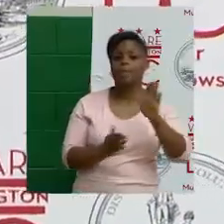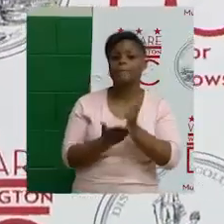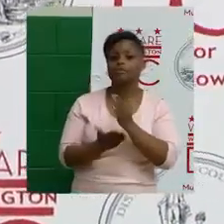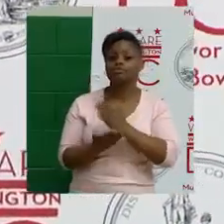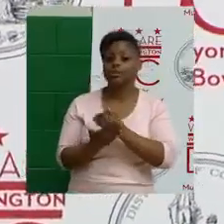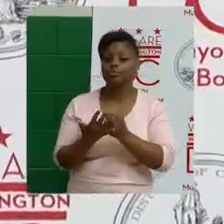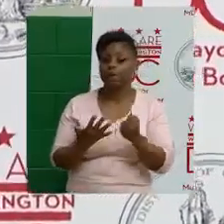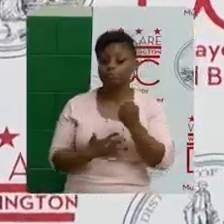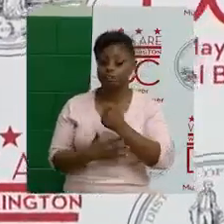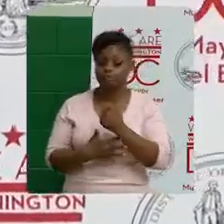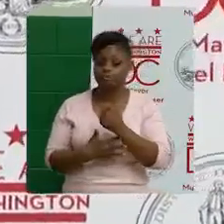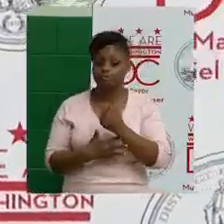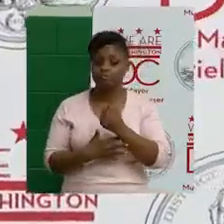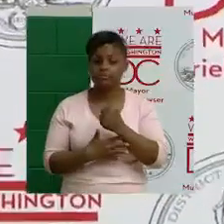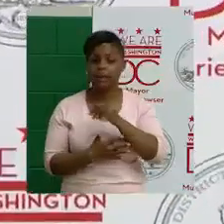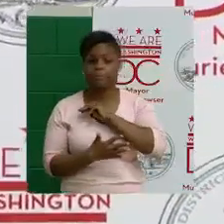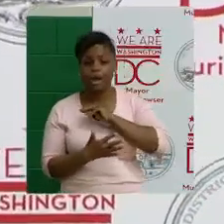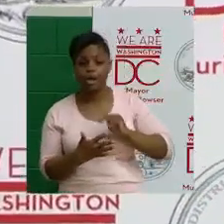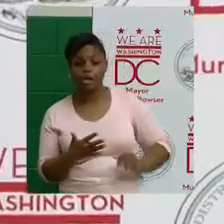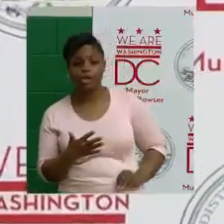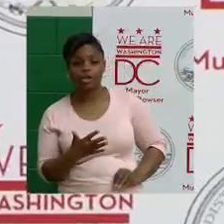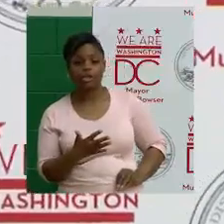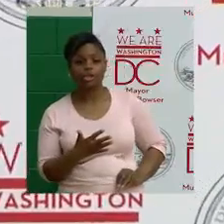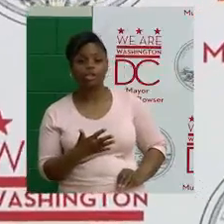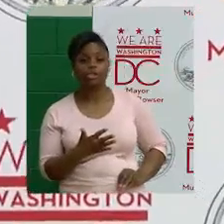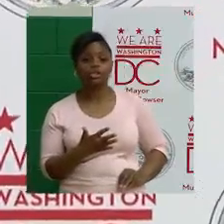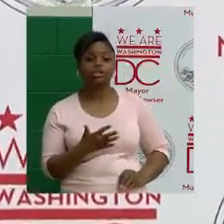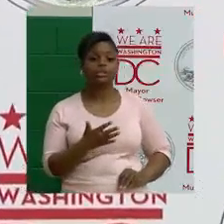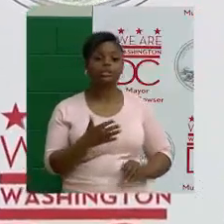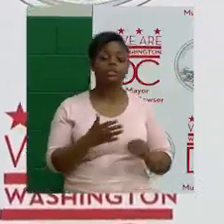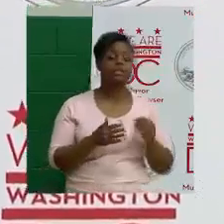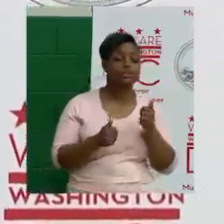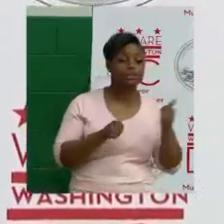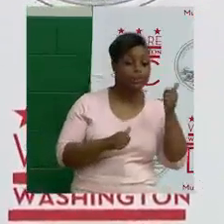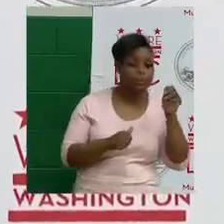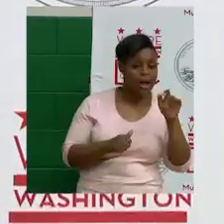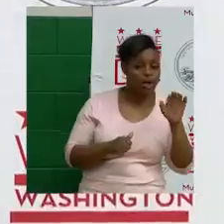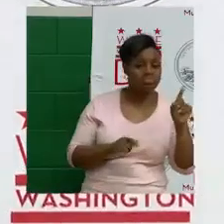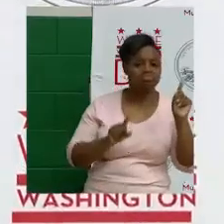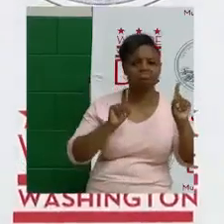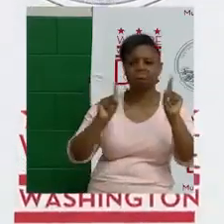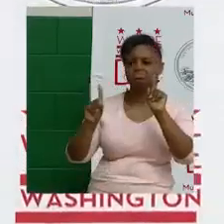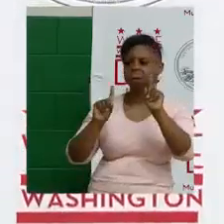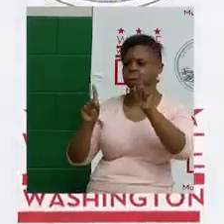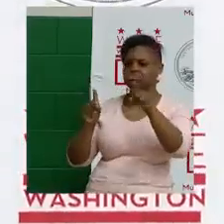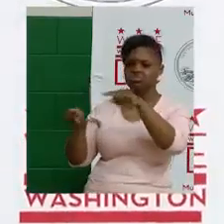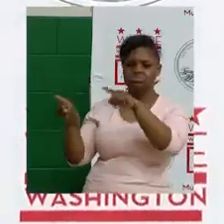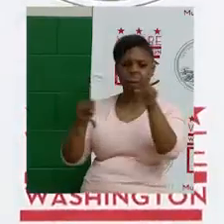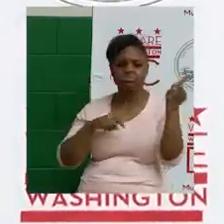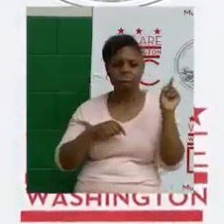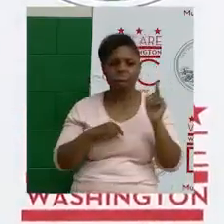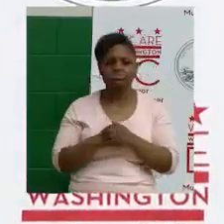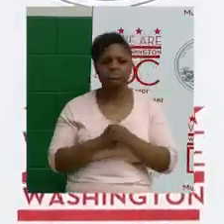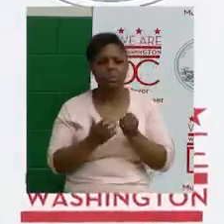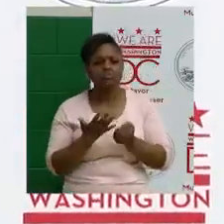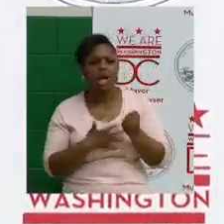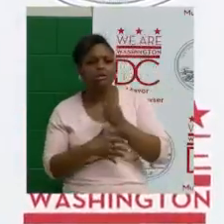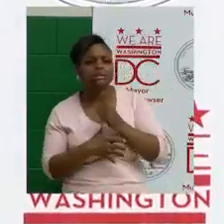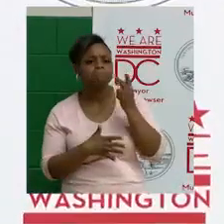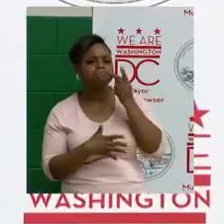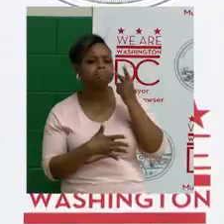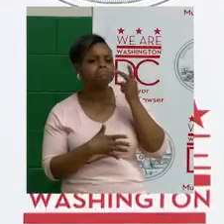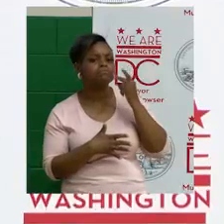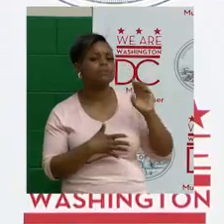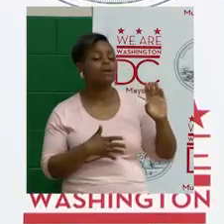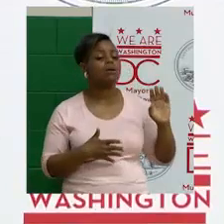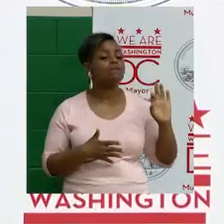mayor and our deputy mayors are gonna make rounds and listen to you about your FY20 budget priorities, some of your FY20 fresh ideas. I know we